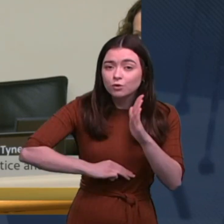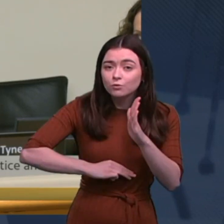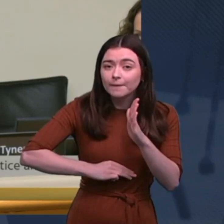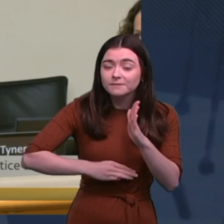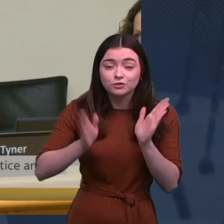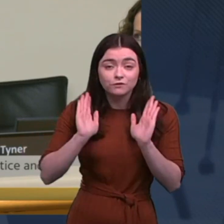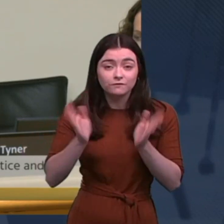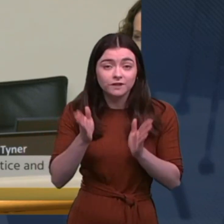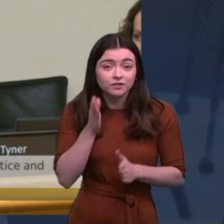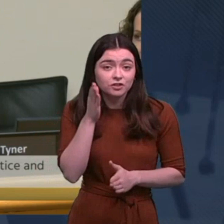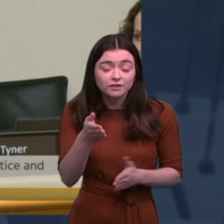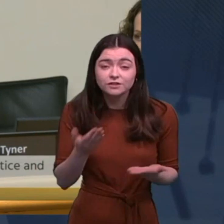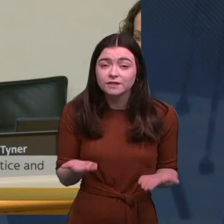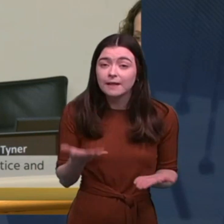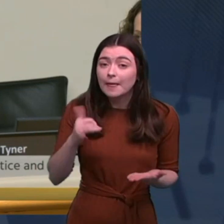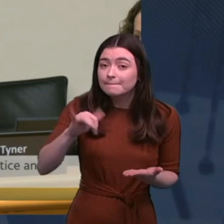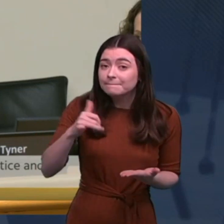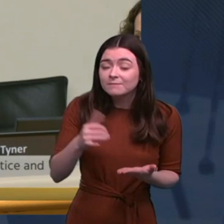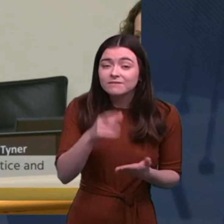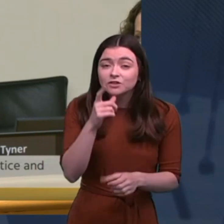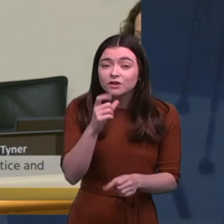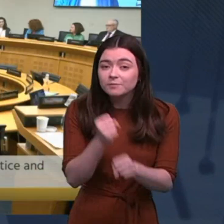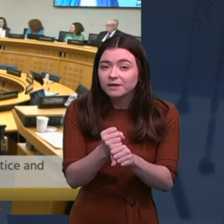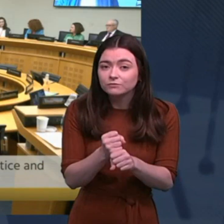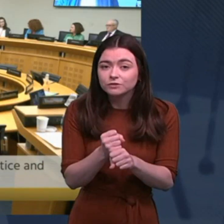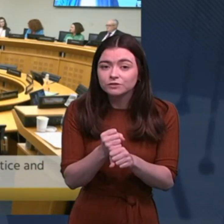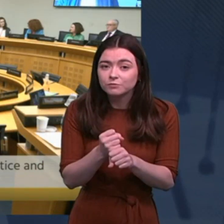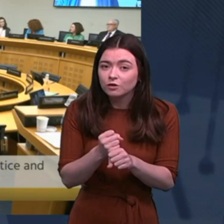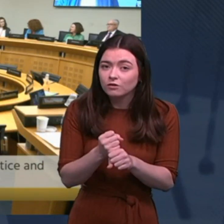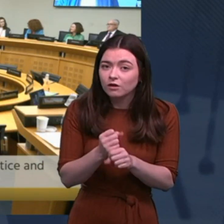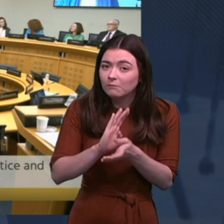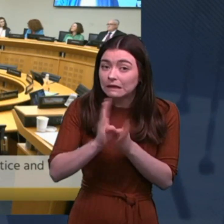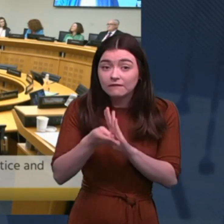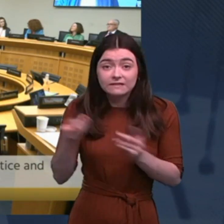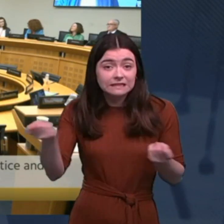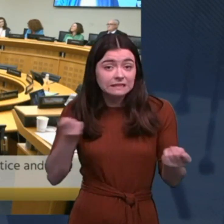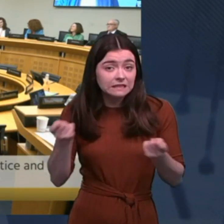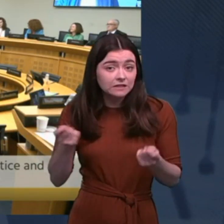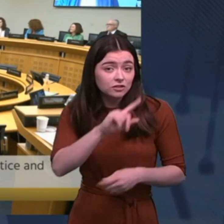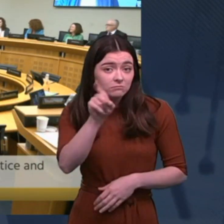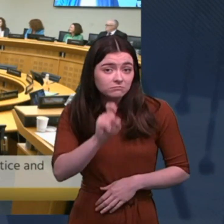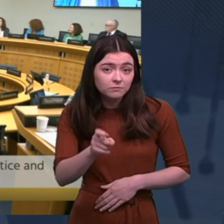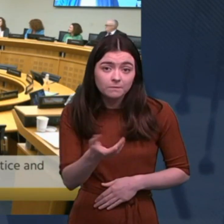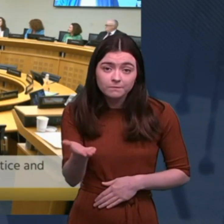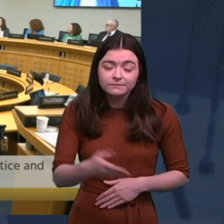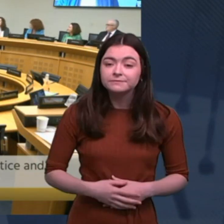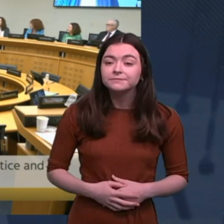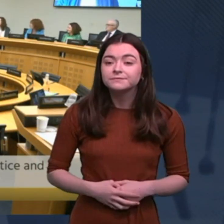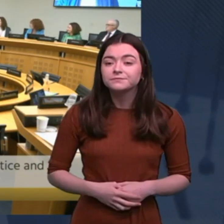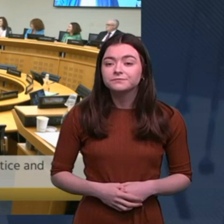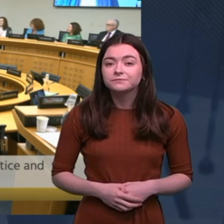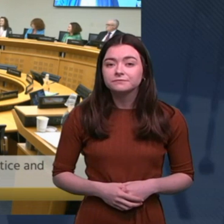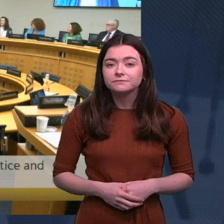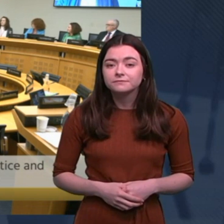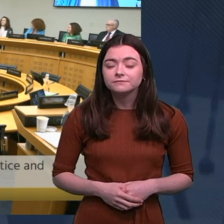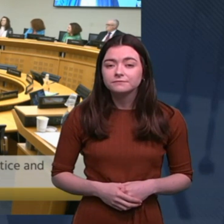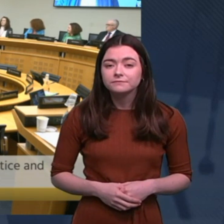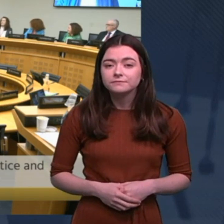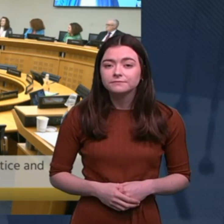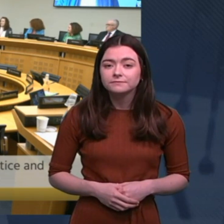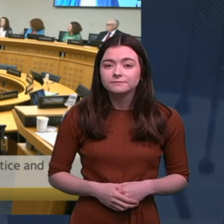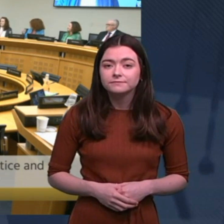have attended, and then maybe even to speak about becoming a facilitator. Sure. Thank